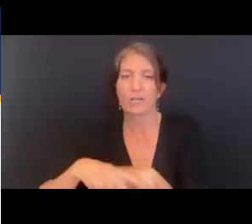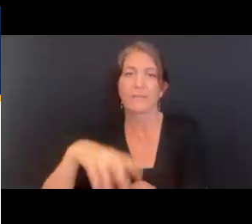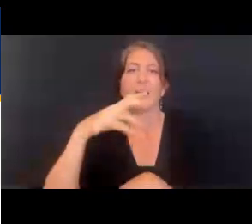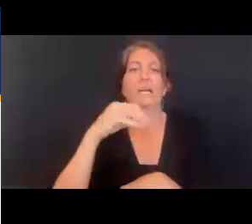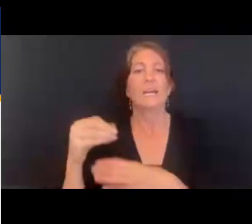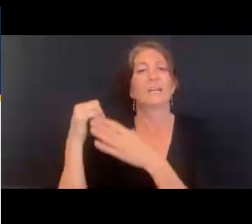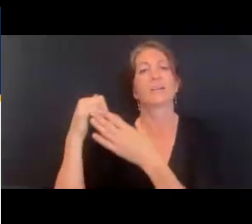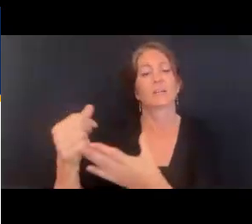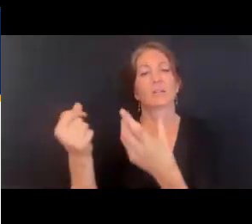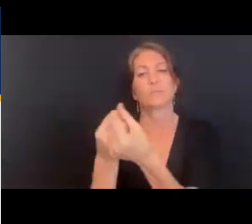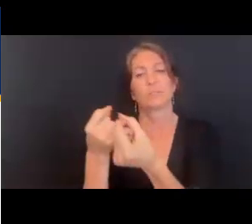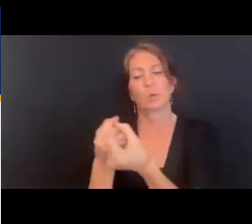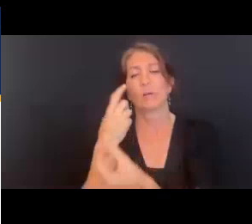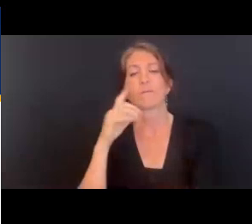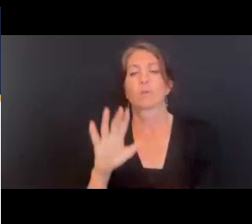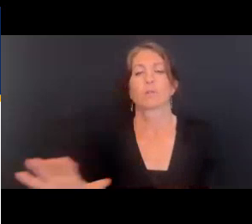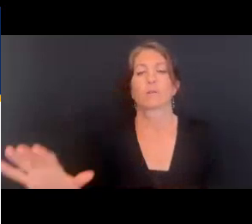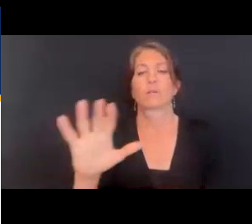eligibility.